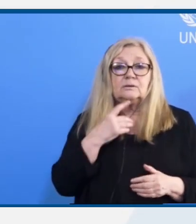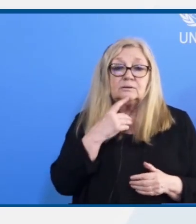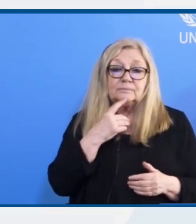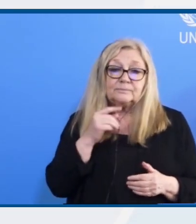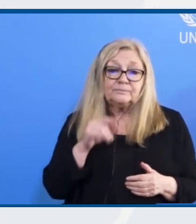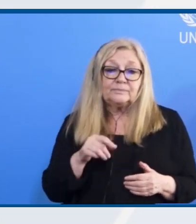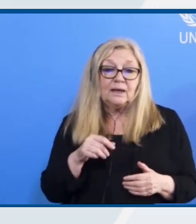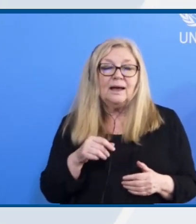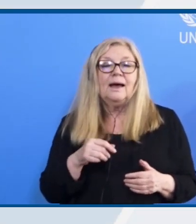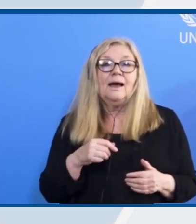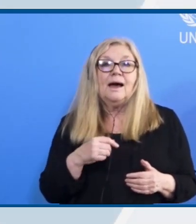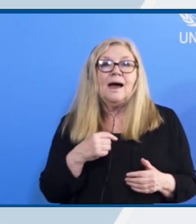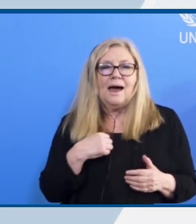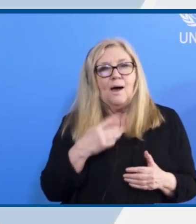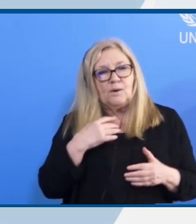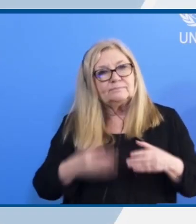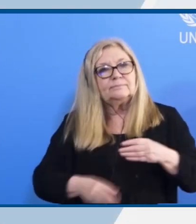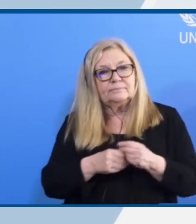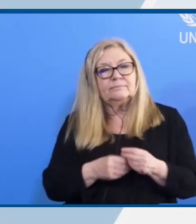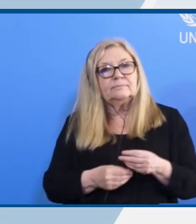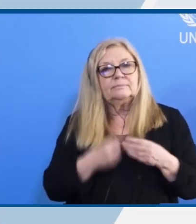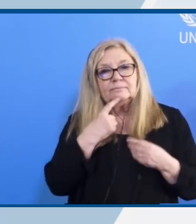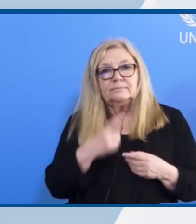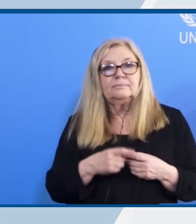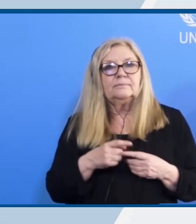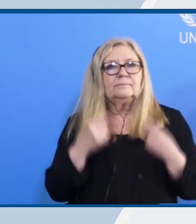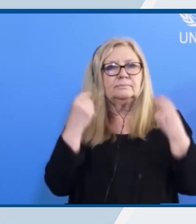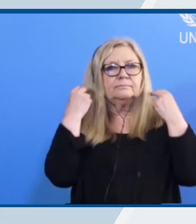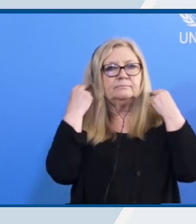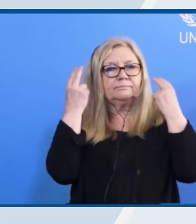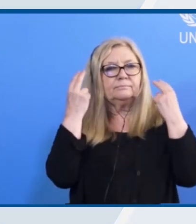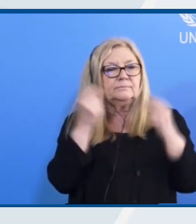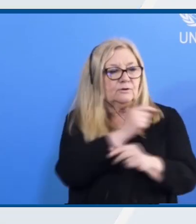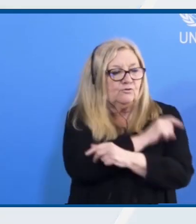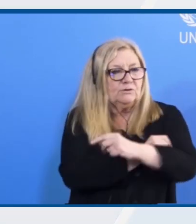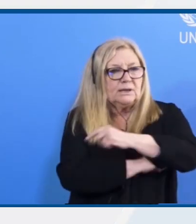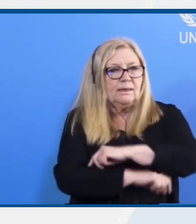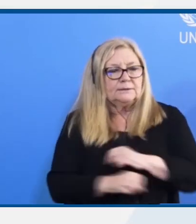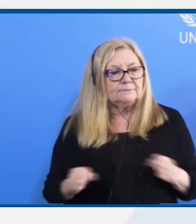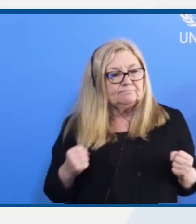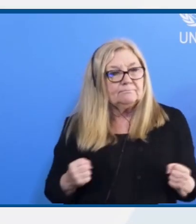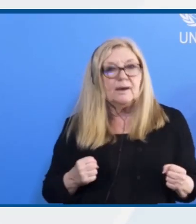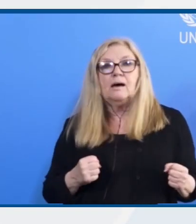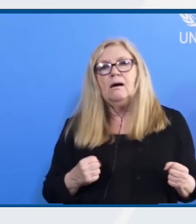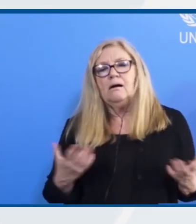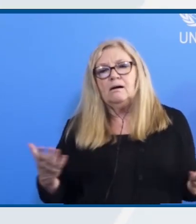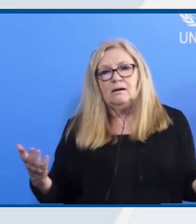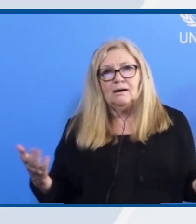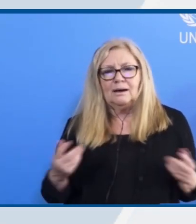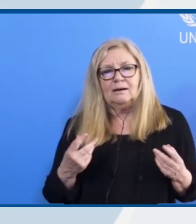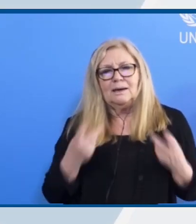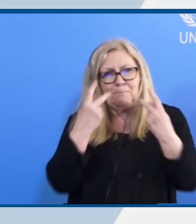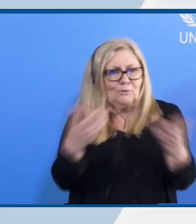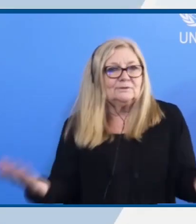on resilient metrics is really, really important. However, I think, and that's something that